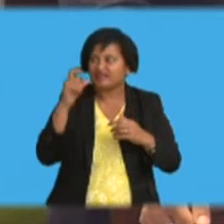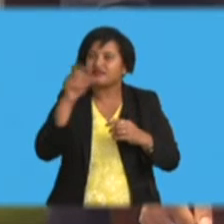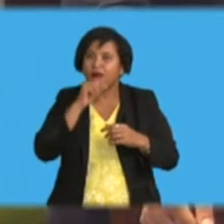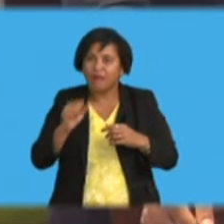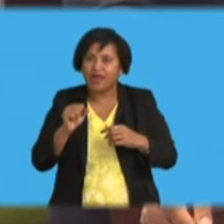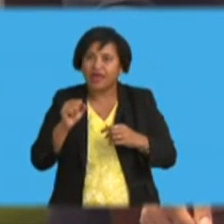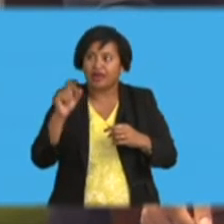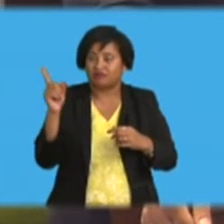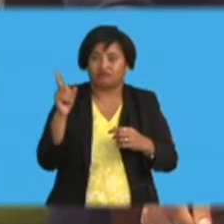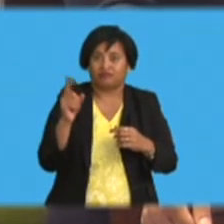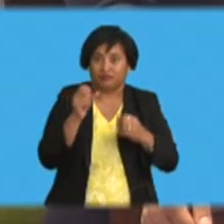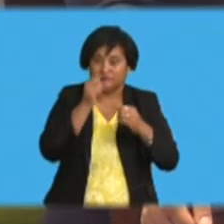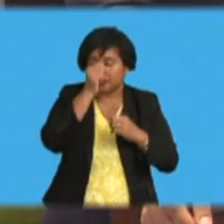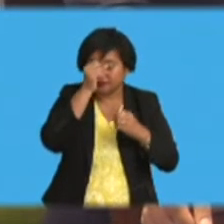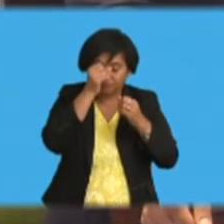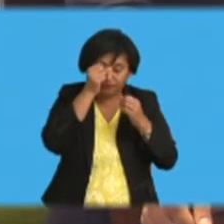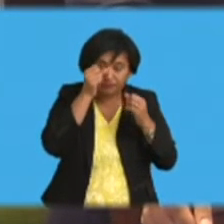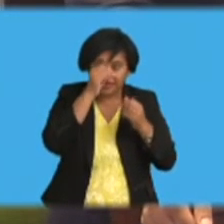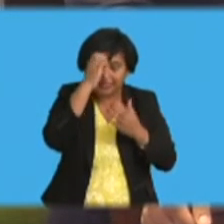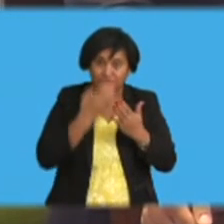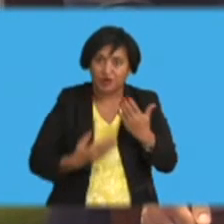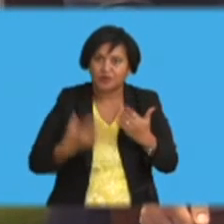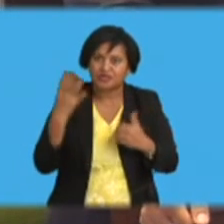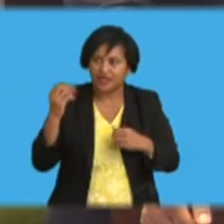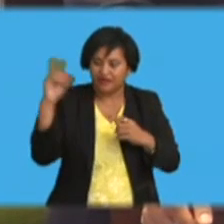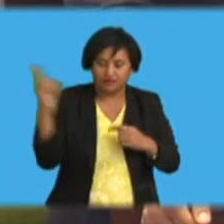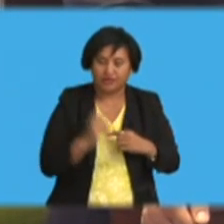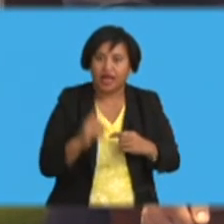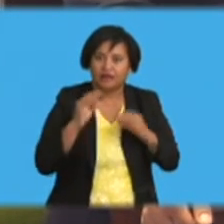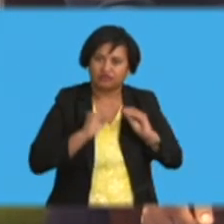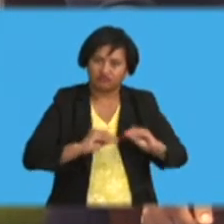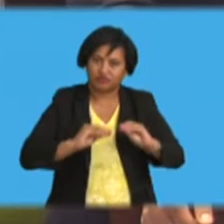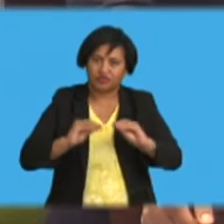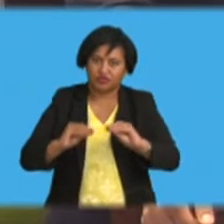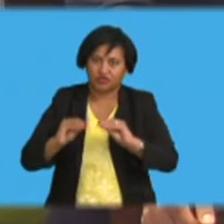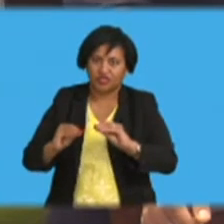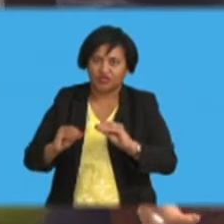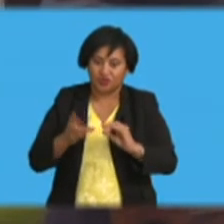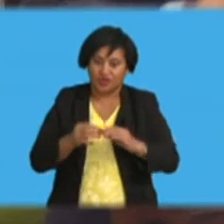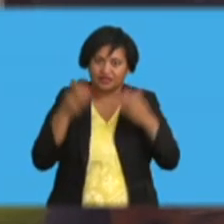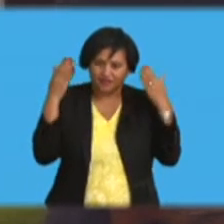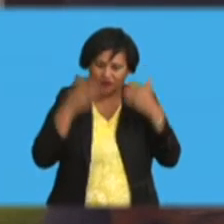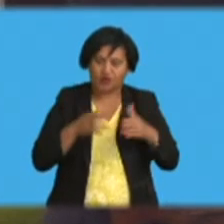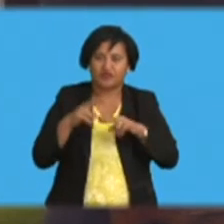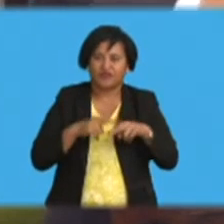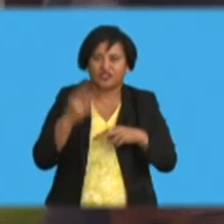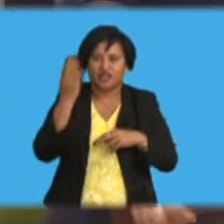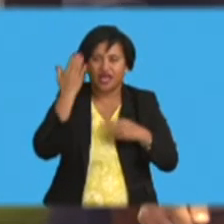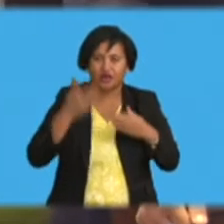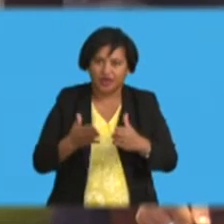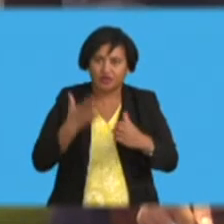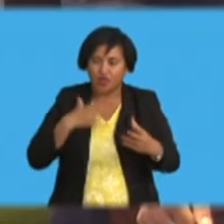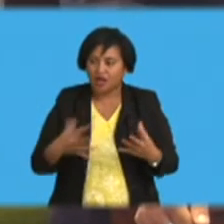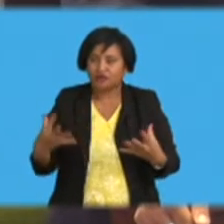and his Up Your Service organization is designed to ensure that customer service remains at the center of Fiji Airways' focus. This is done by integrating